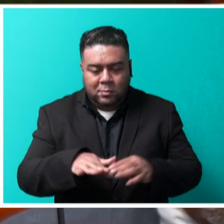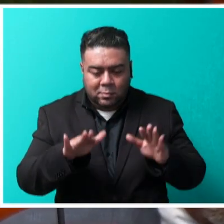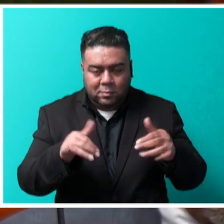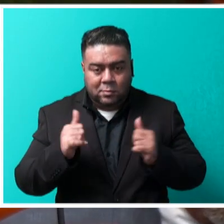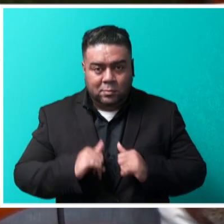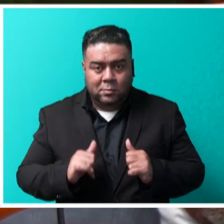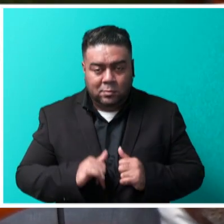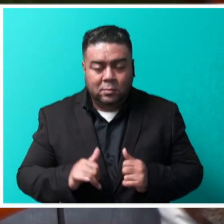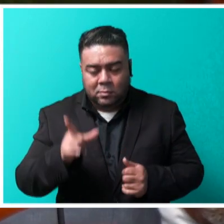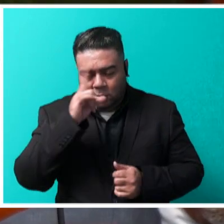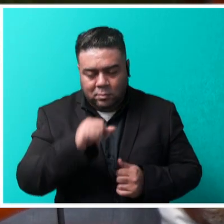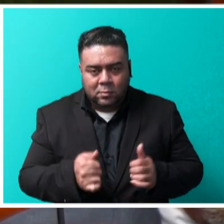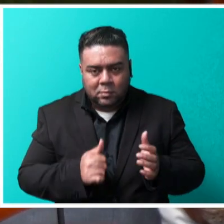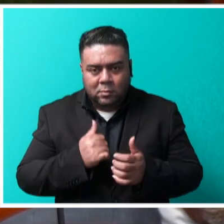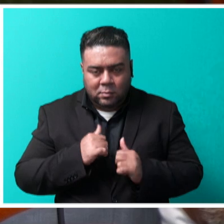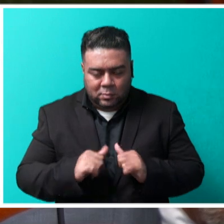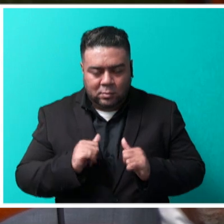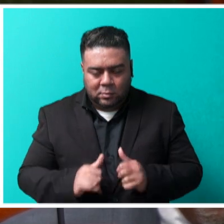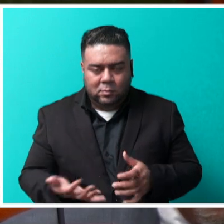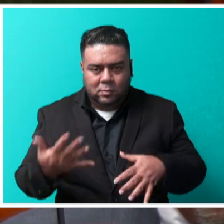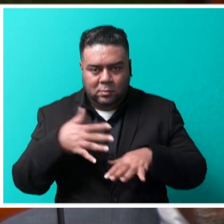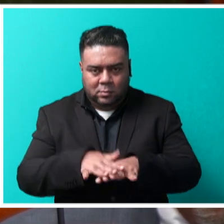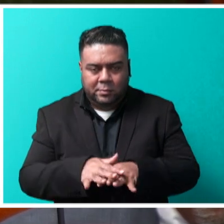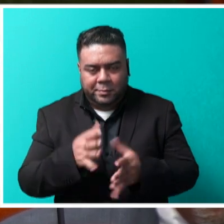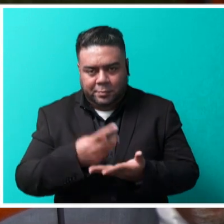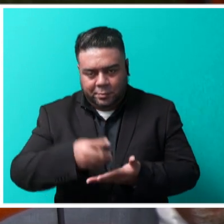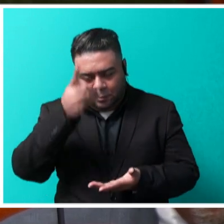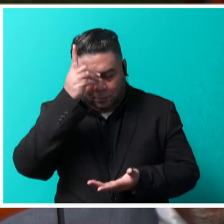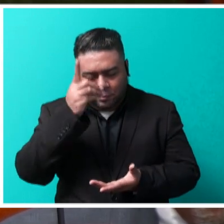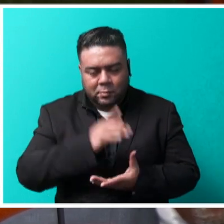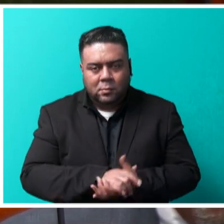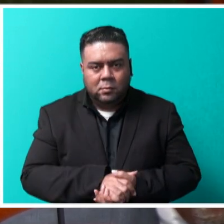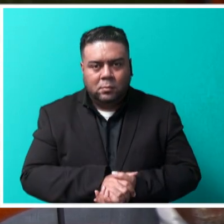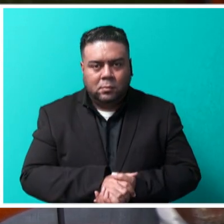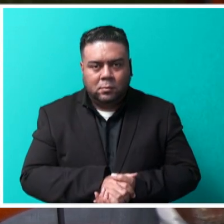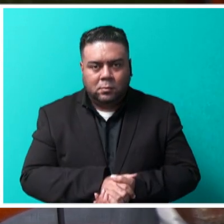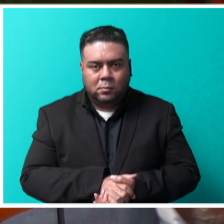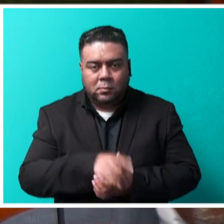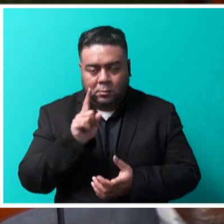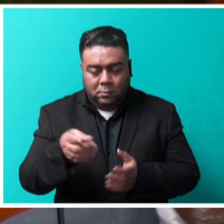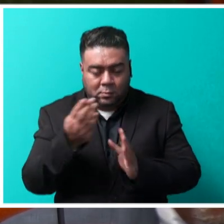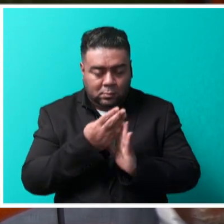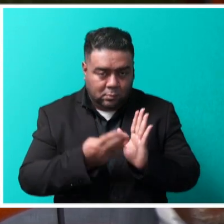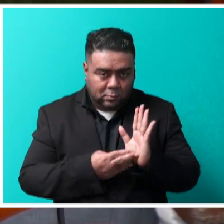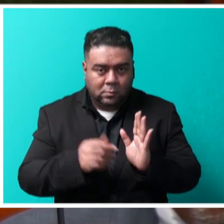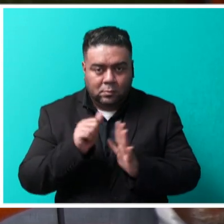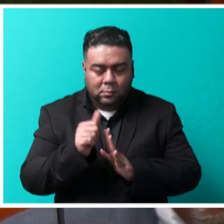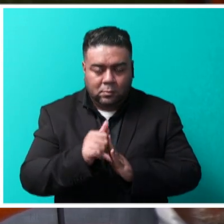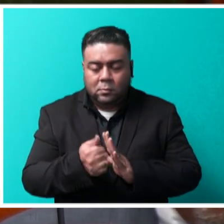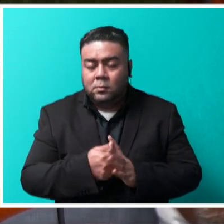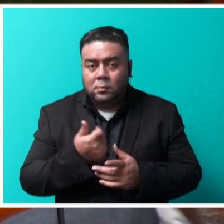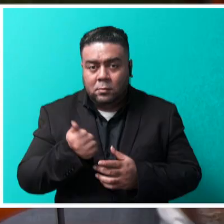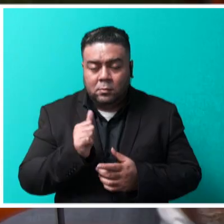before they can be successfully reintegrated into formal education institutions. This budget also allows much needed